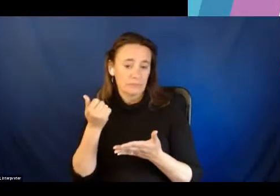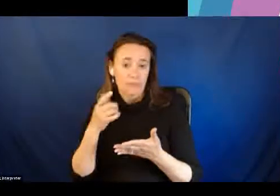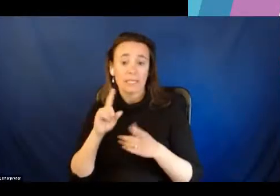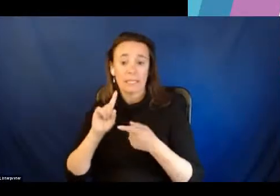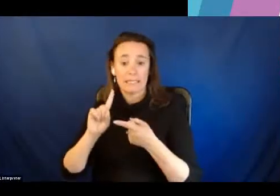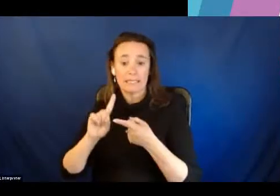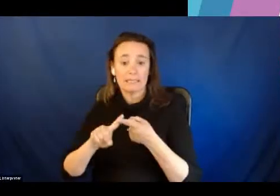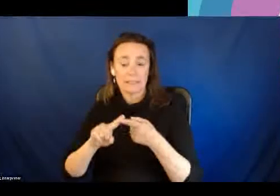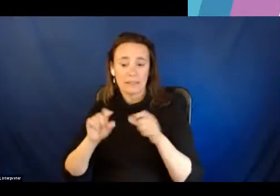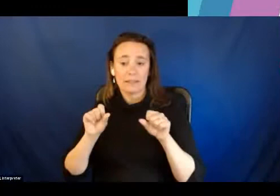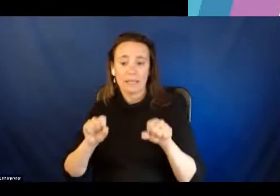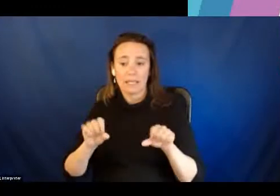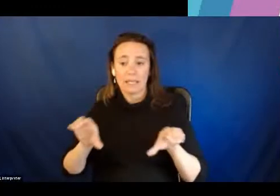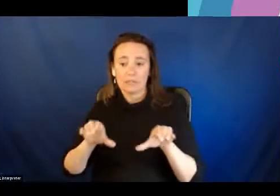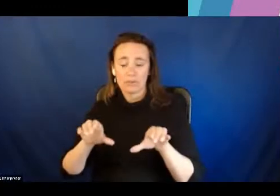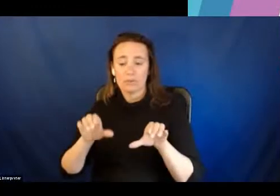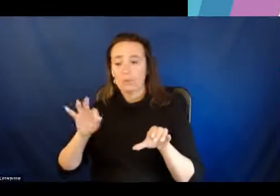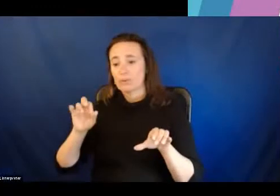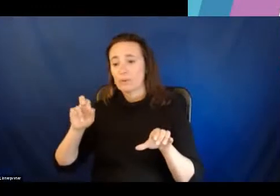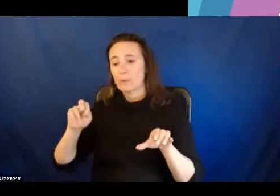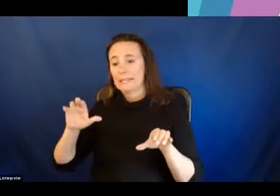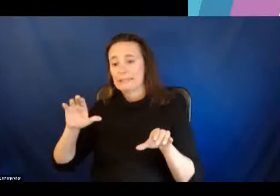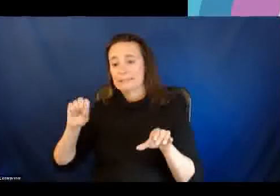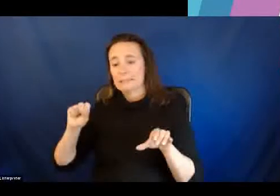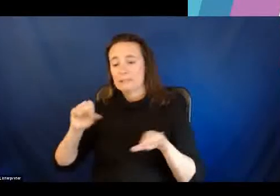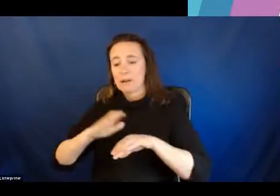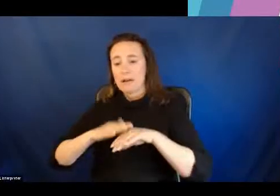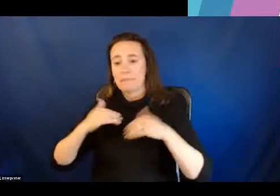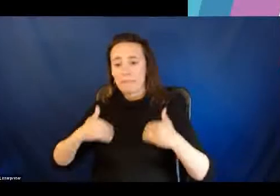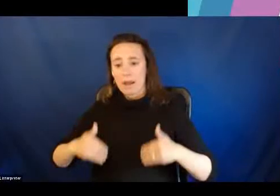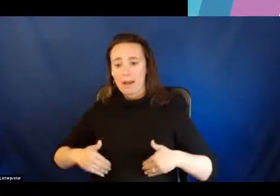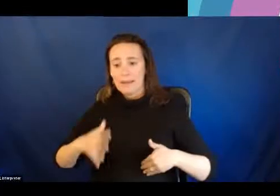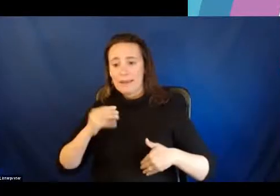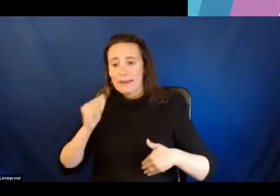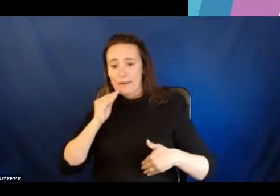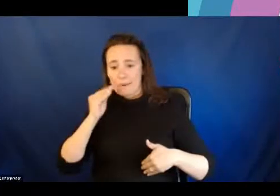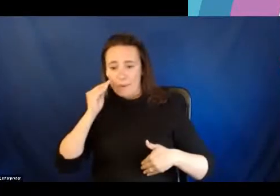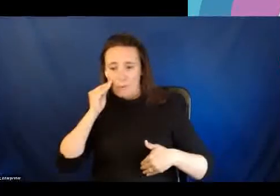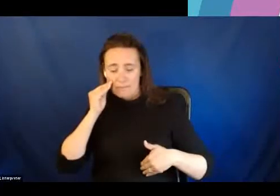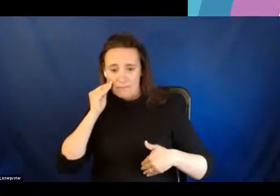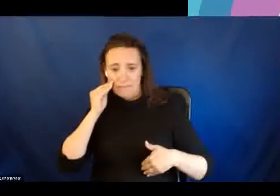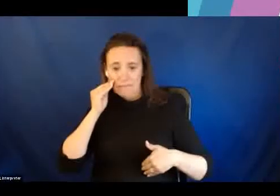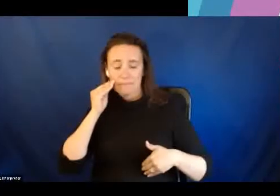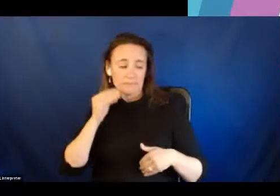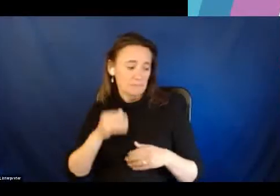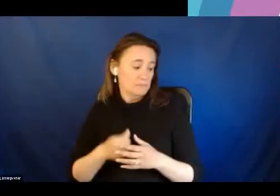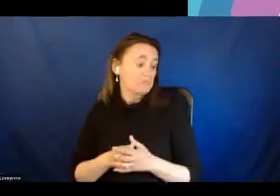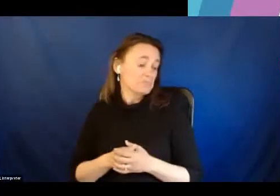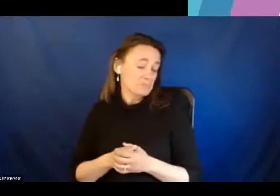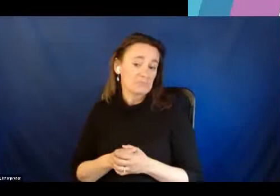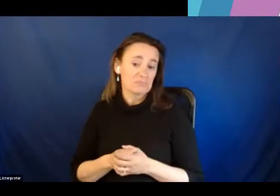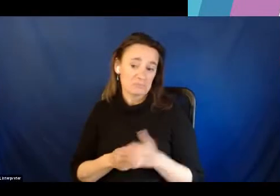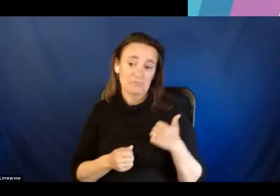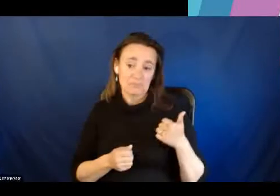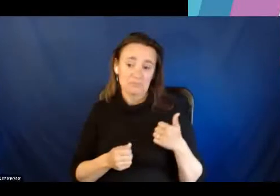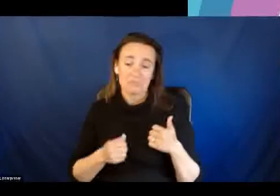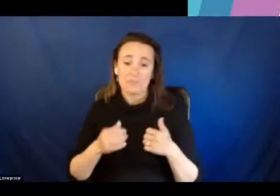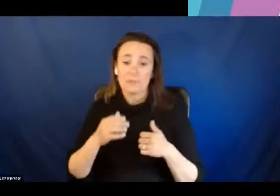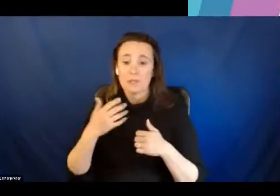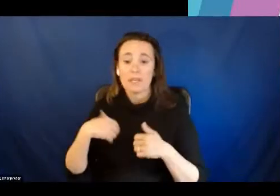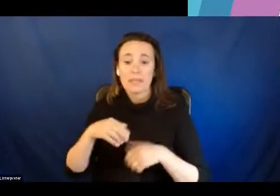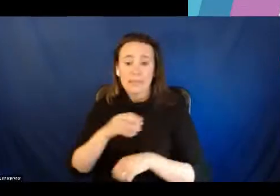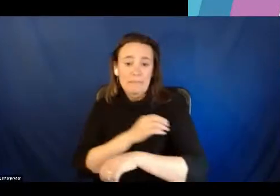the forensics on my body in my home. I really want to emphasize again the power of what we